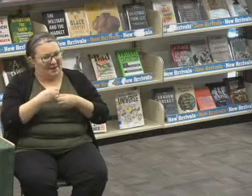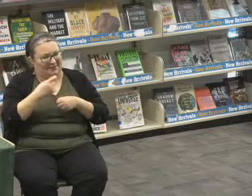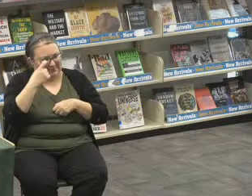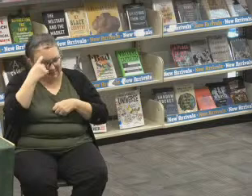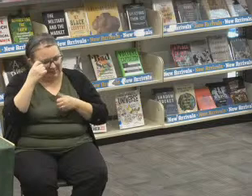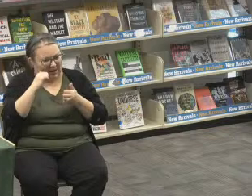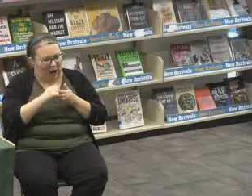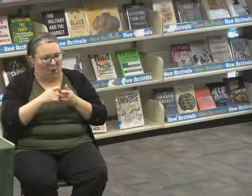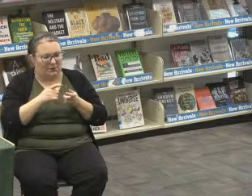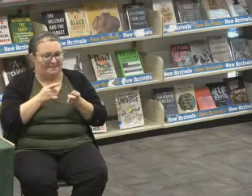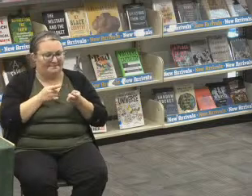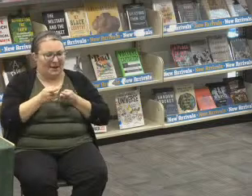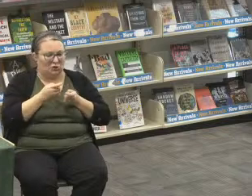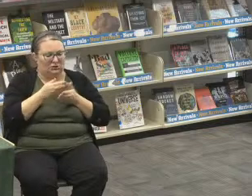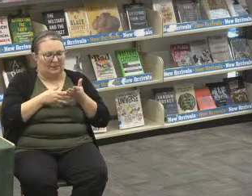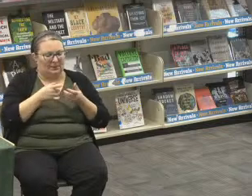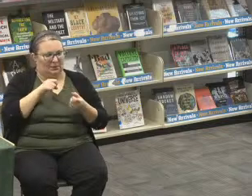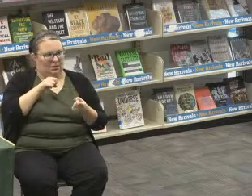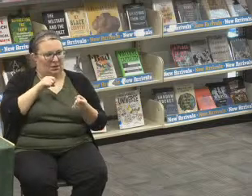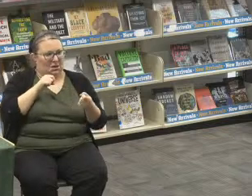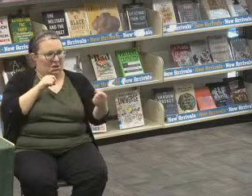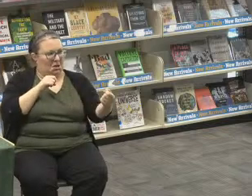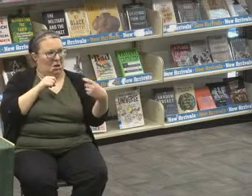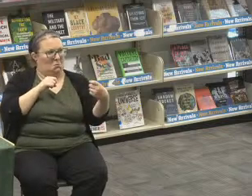it's managing some of those inputs.